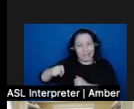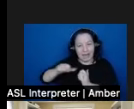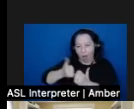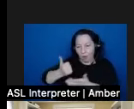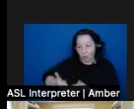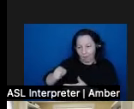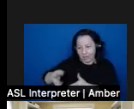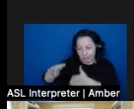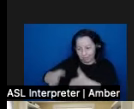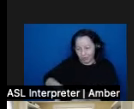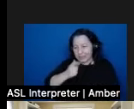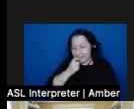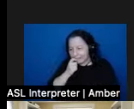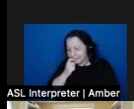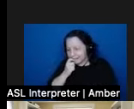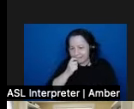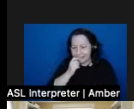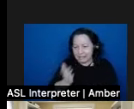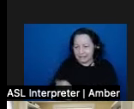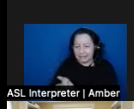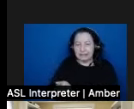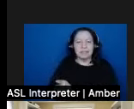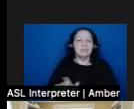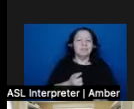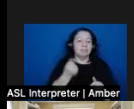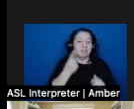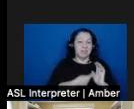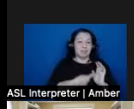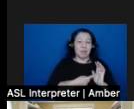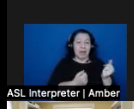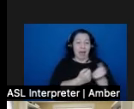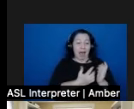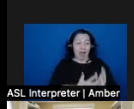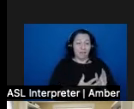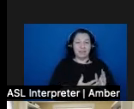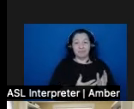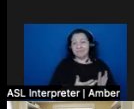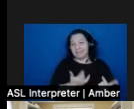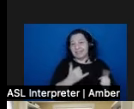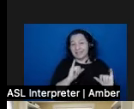individual? You know, where sometimes an advocate may still be